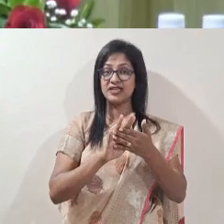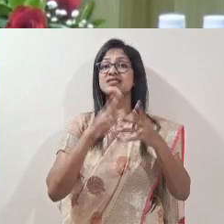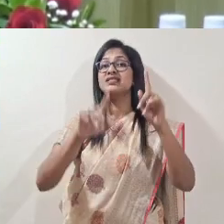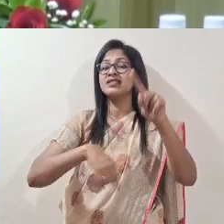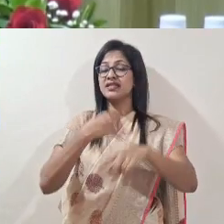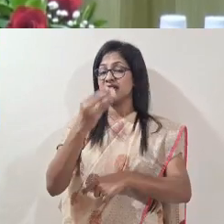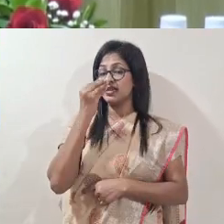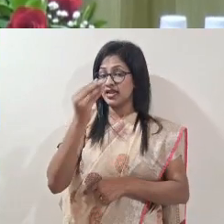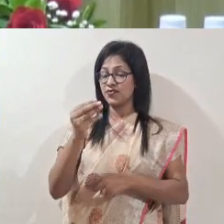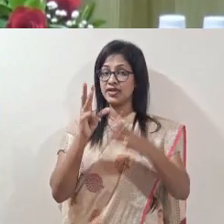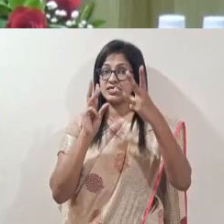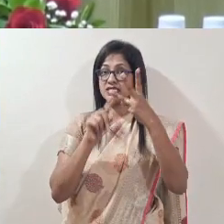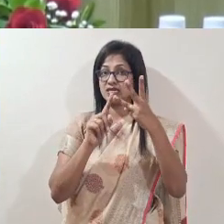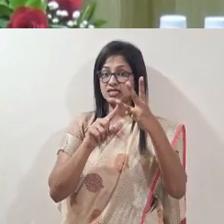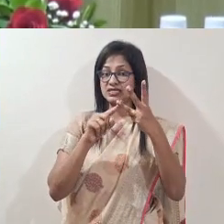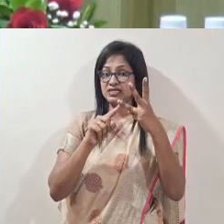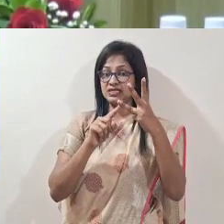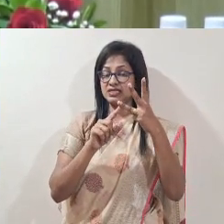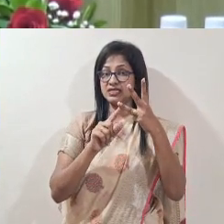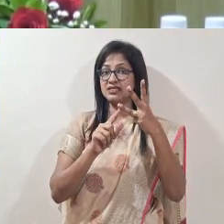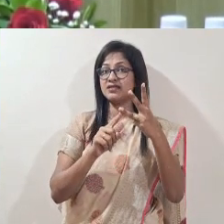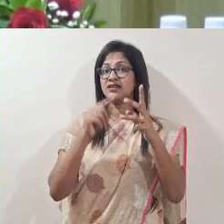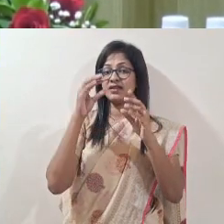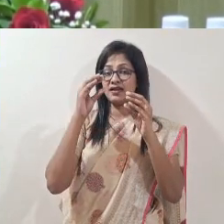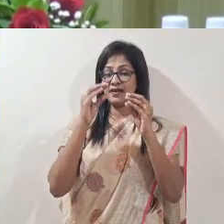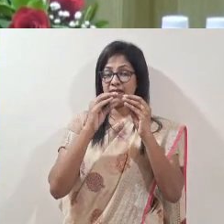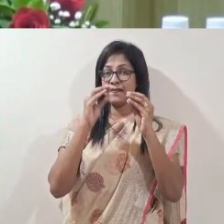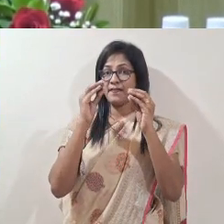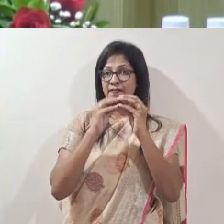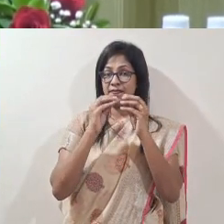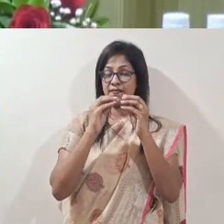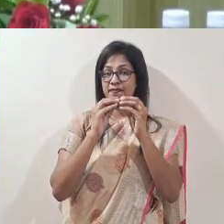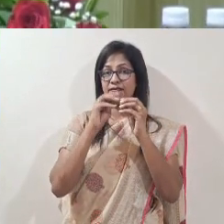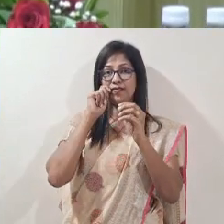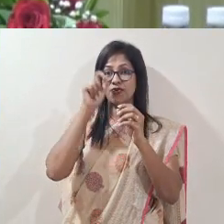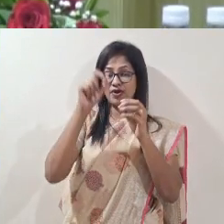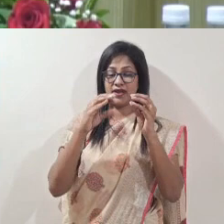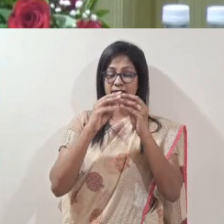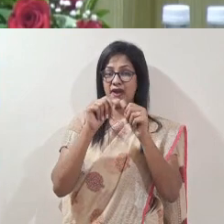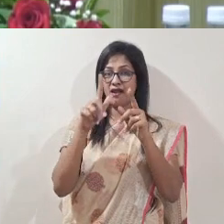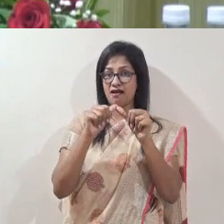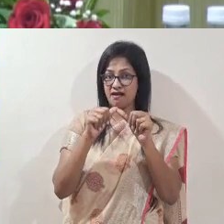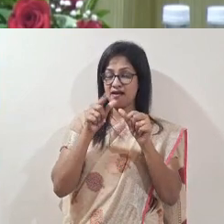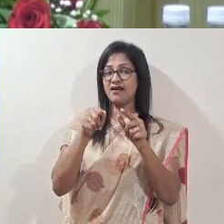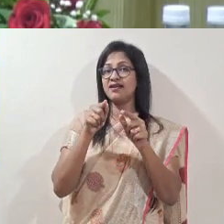Bala Iswari Macha and Devapratim Pandit.